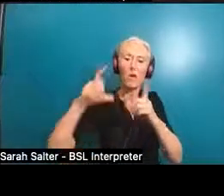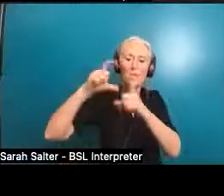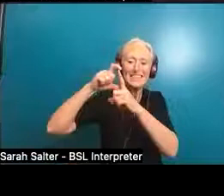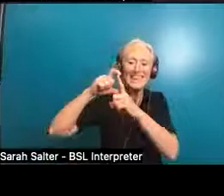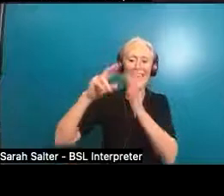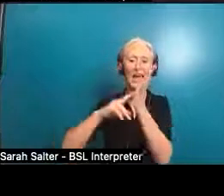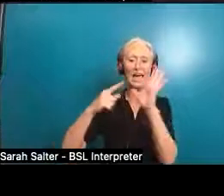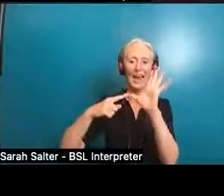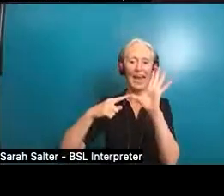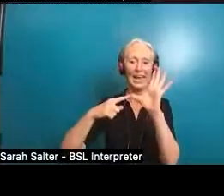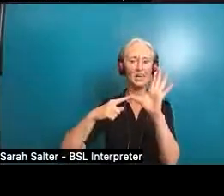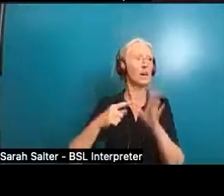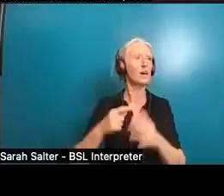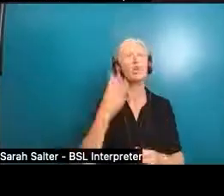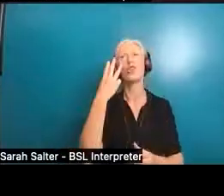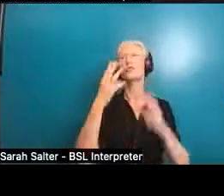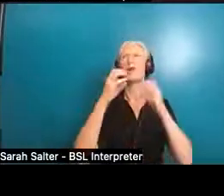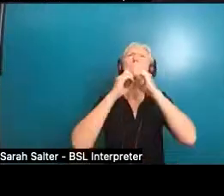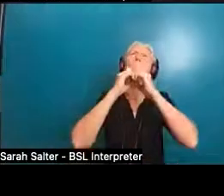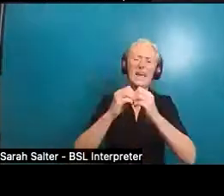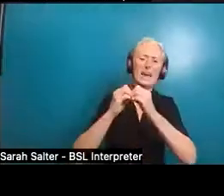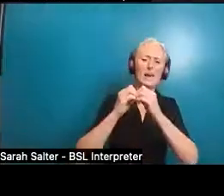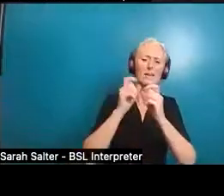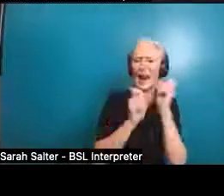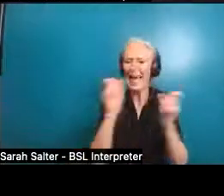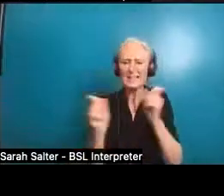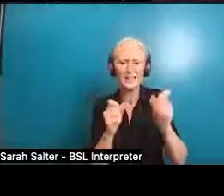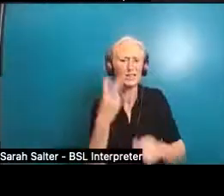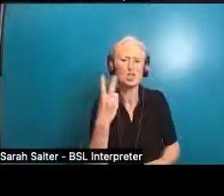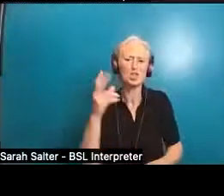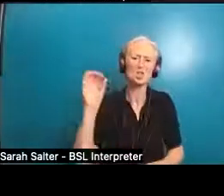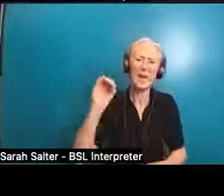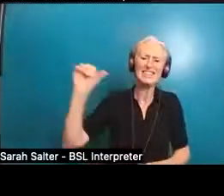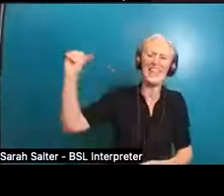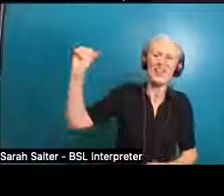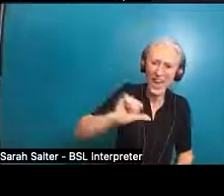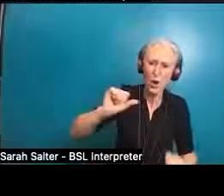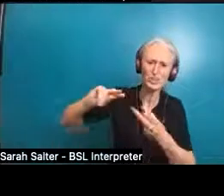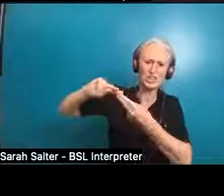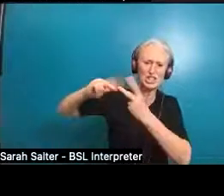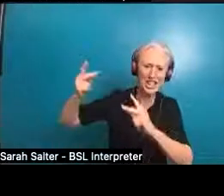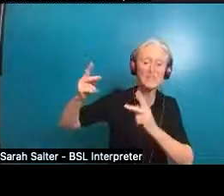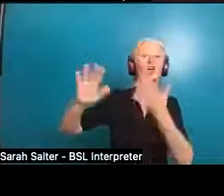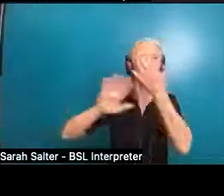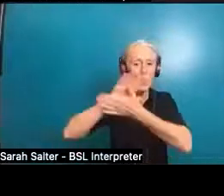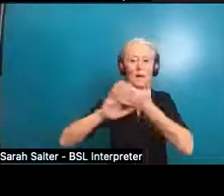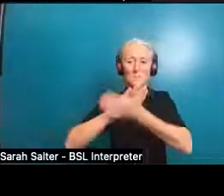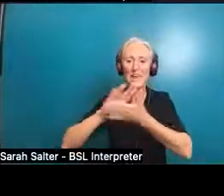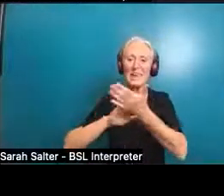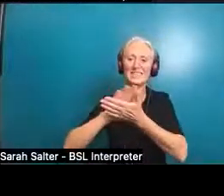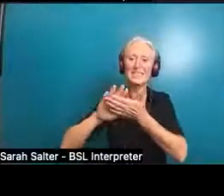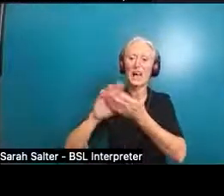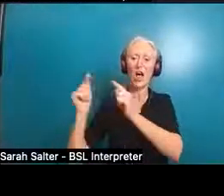3 billion letters, 20,000 genes, and it produces, when it needs to, instructions of certain genes.